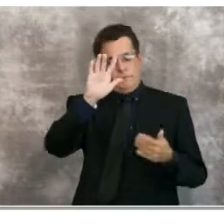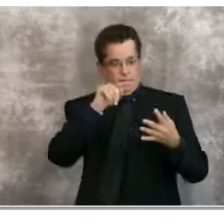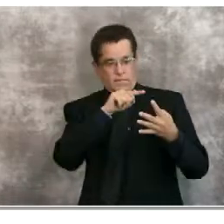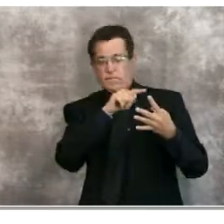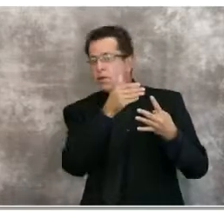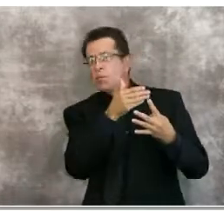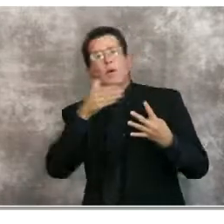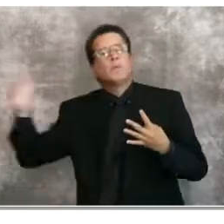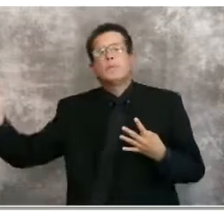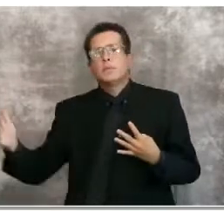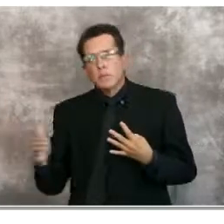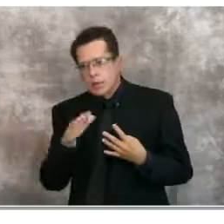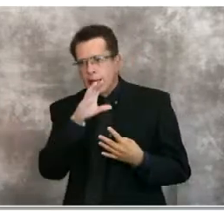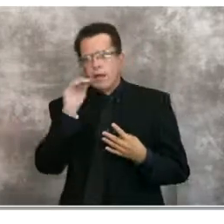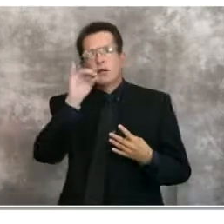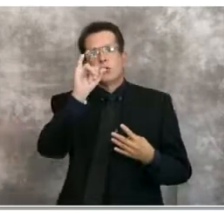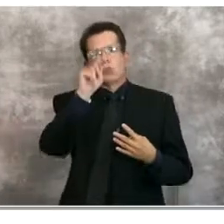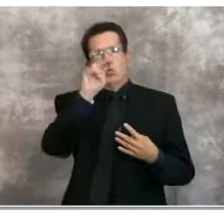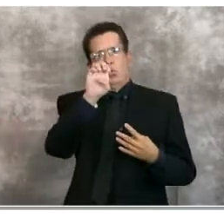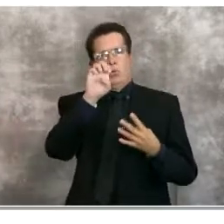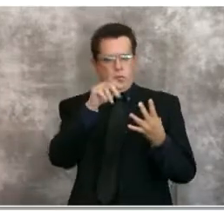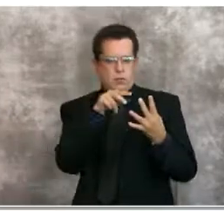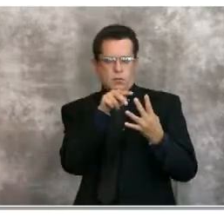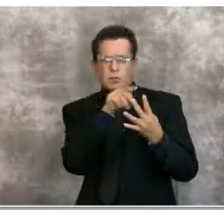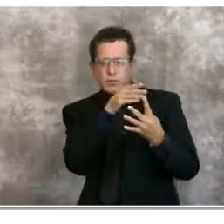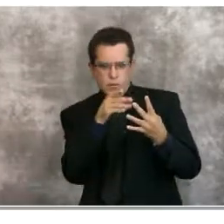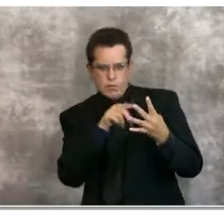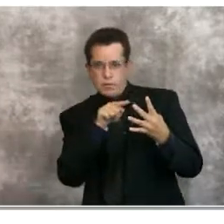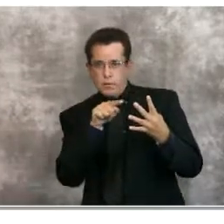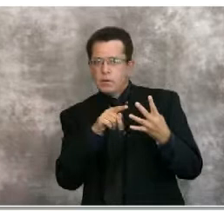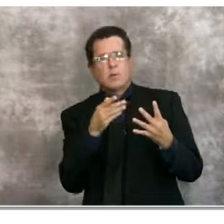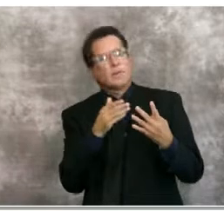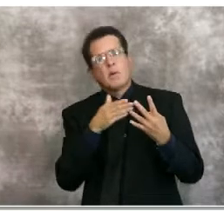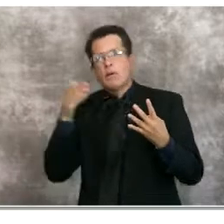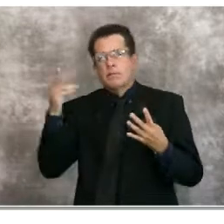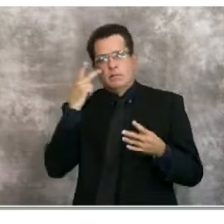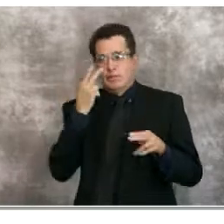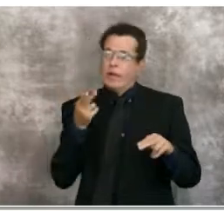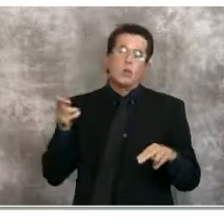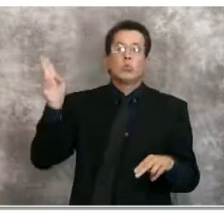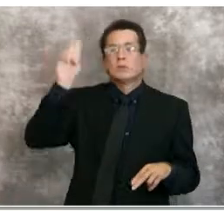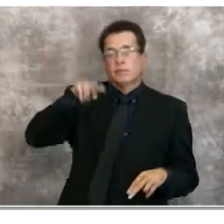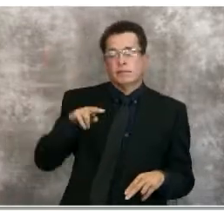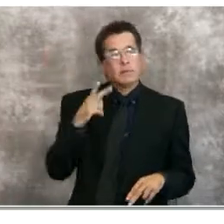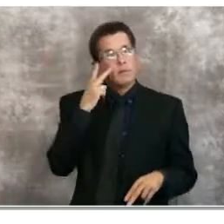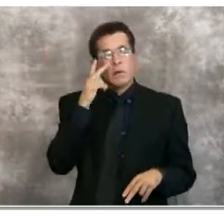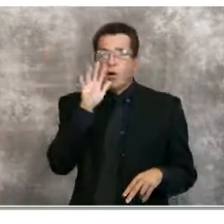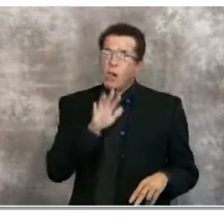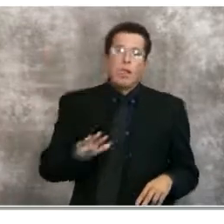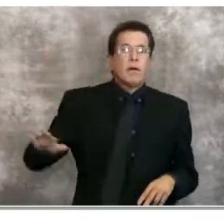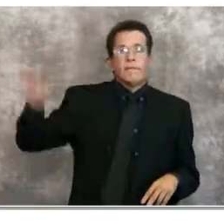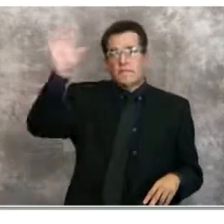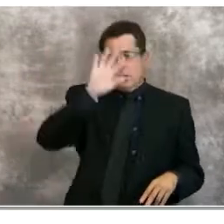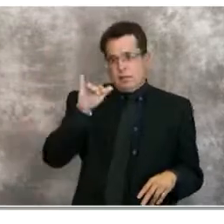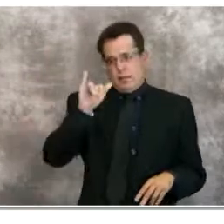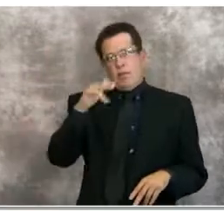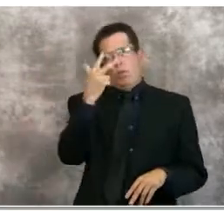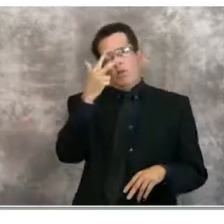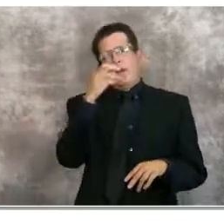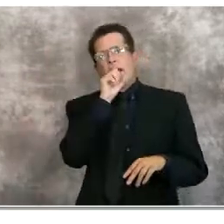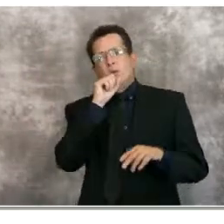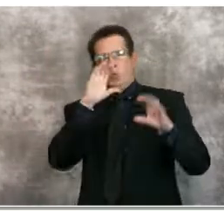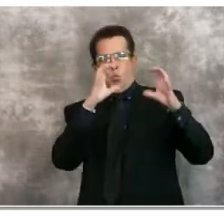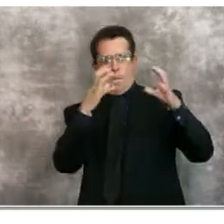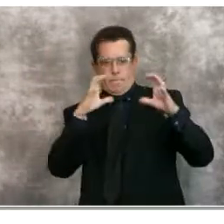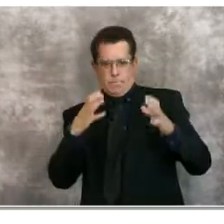particularly since mid-June. Again, the increase has been seen across all of those three age groups that I just